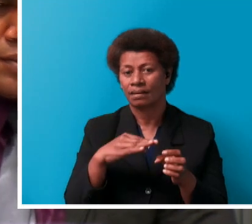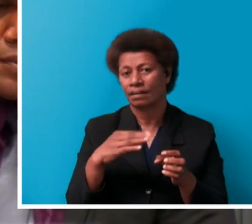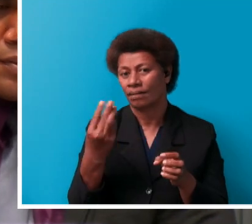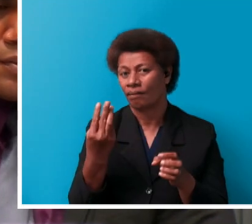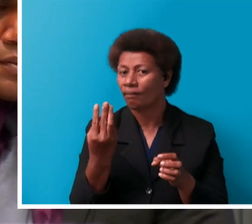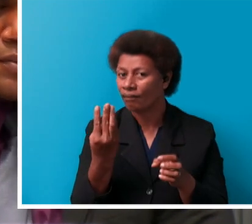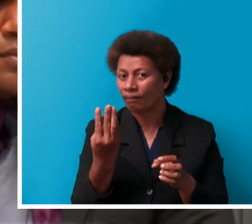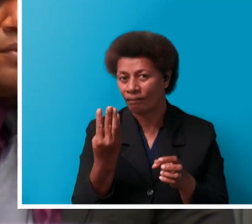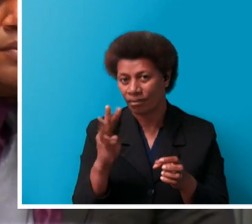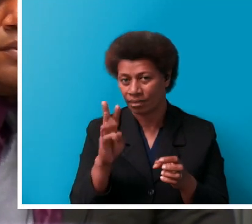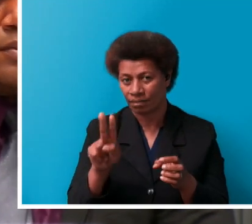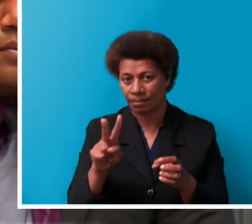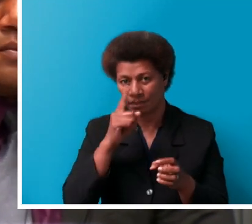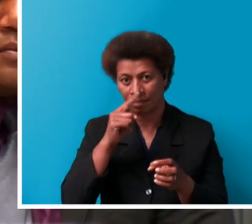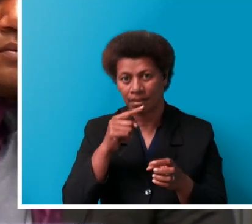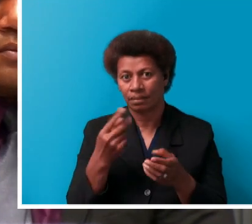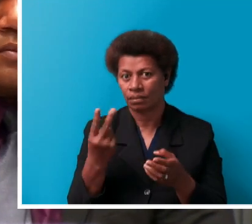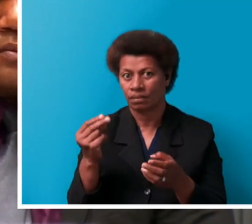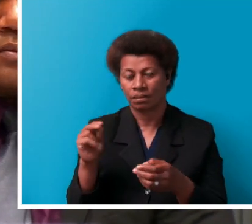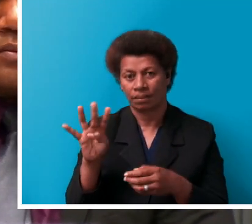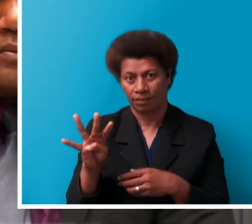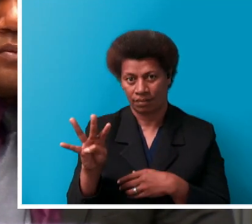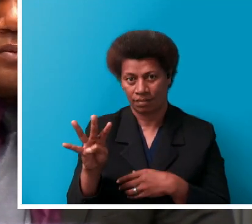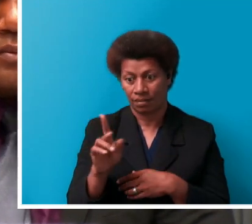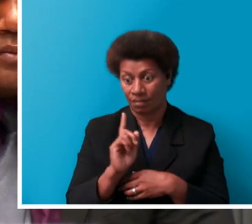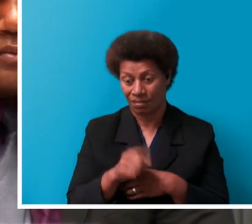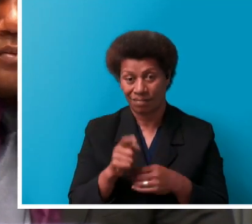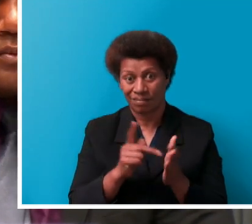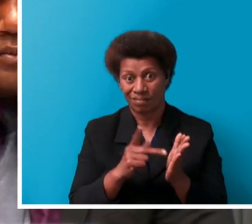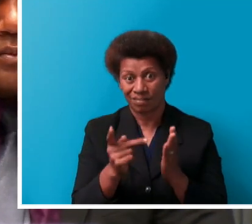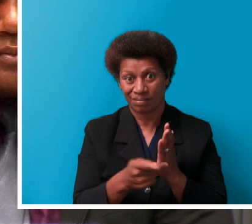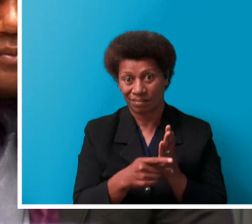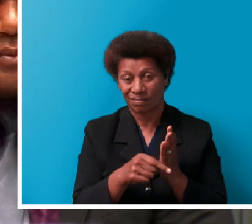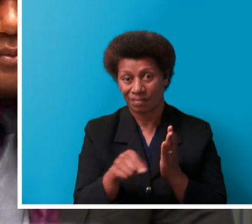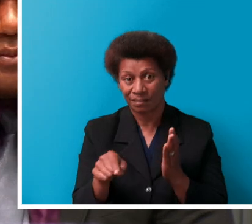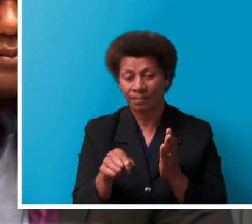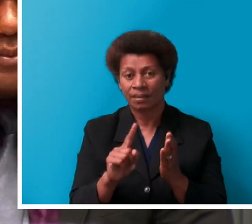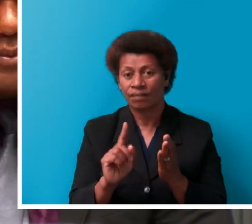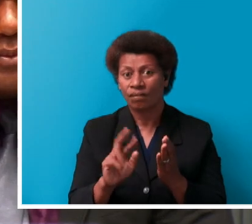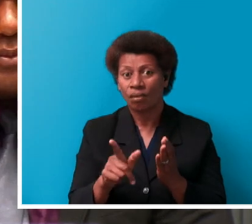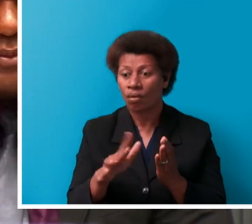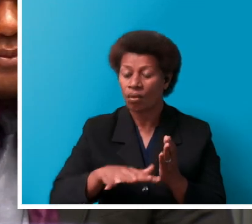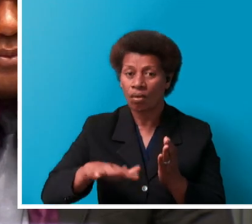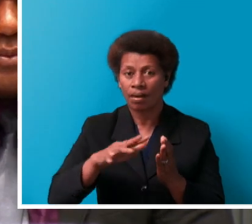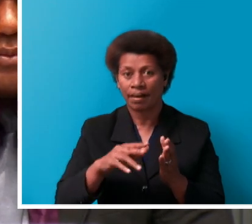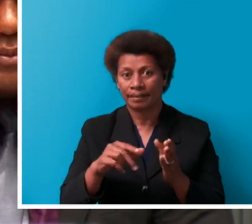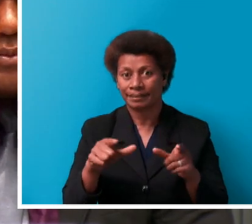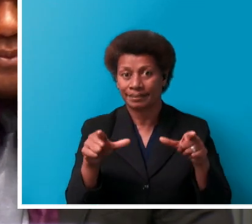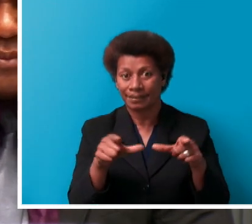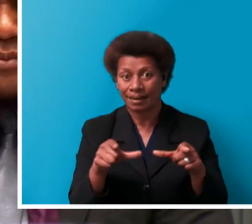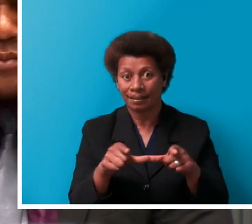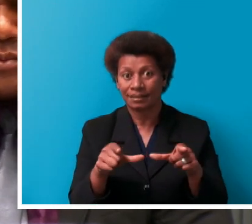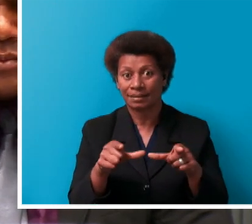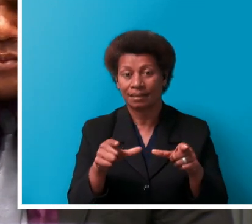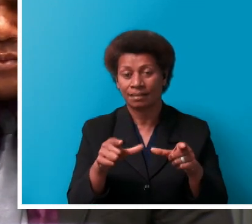in 2024. These initiatives include the defensive driving course for all license holders and the